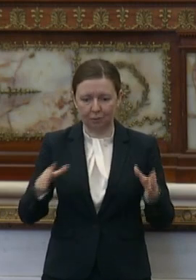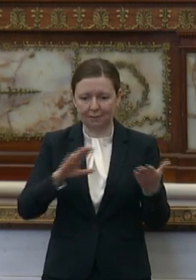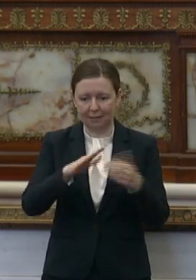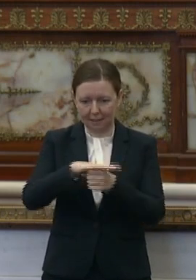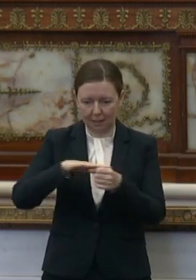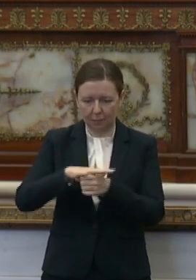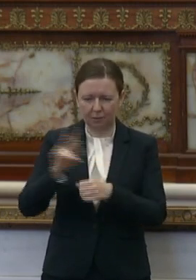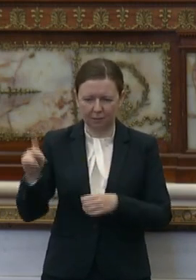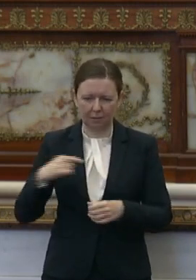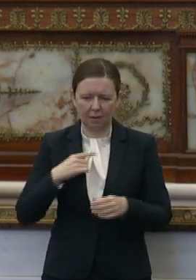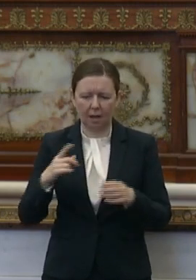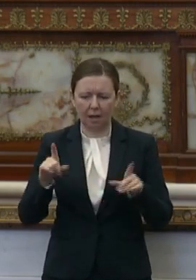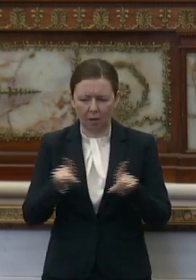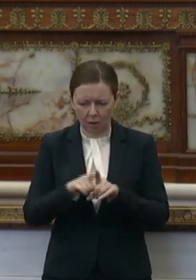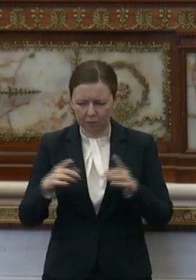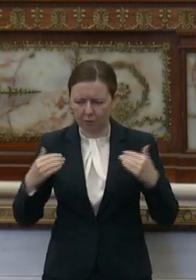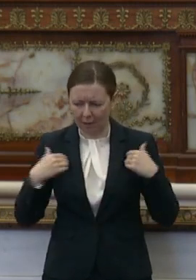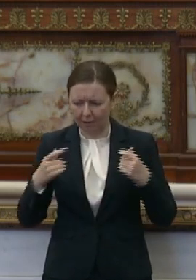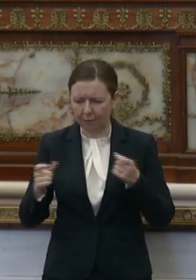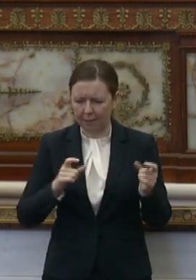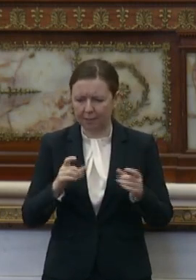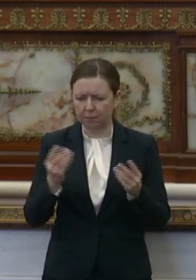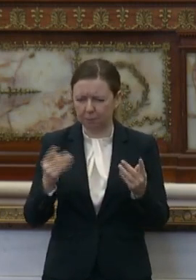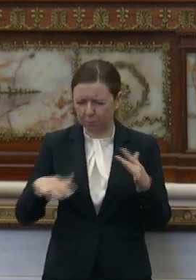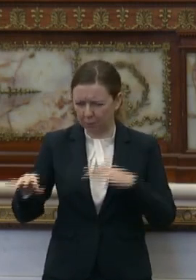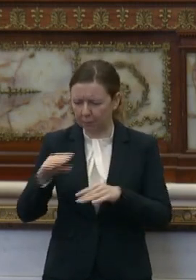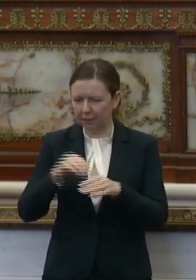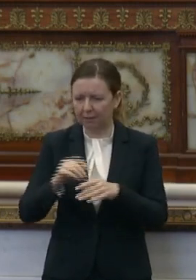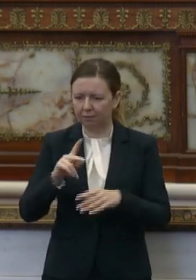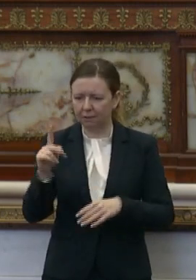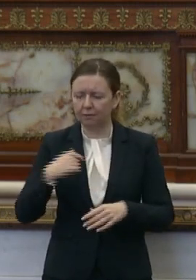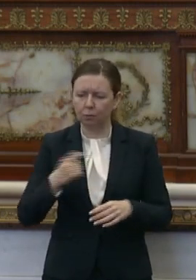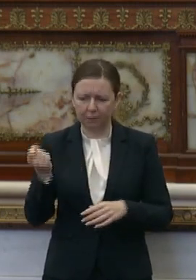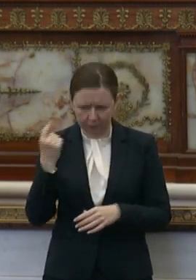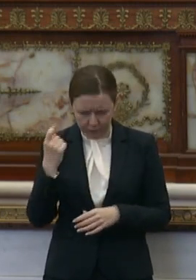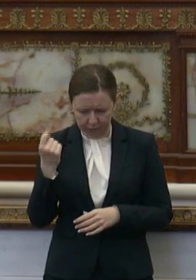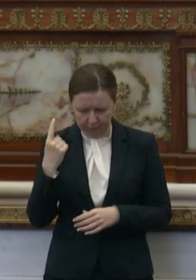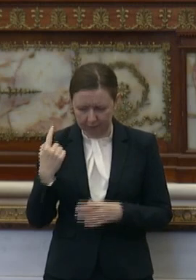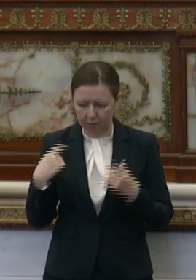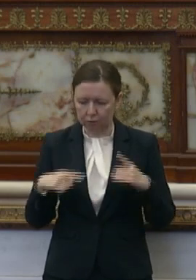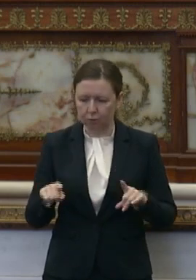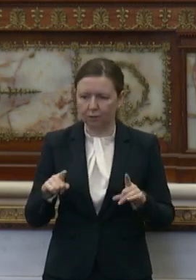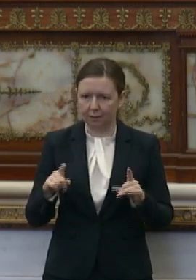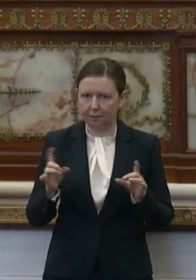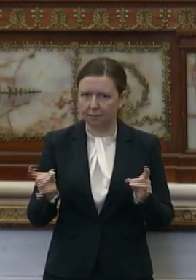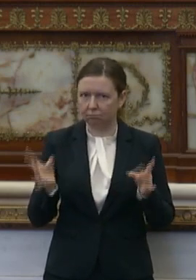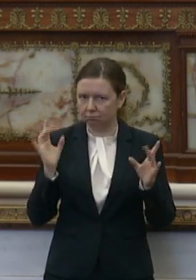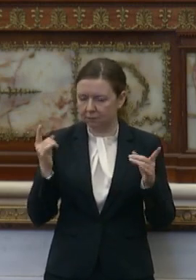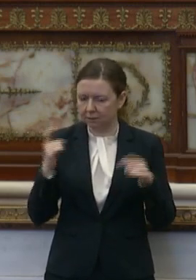also own and manage rental properties in Philadelphia. We do understand during these trying